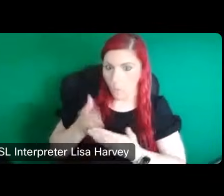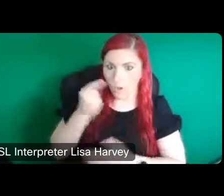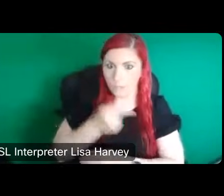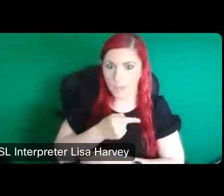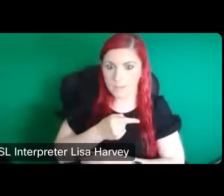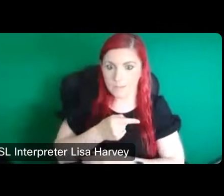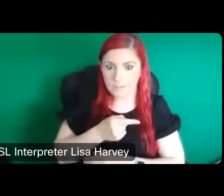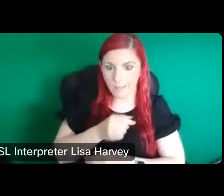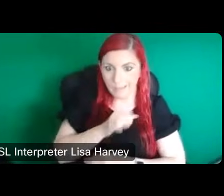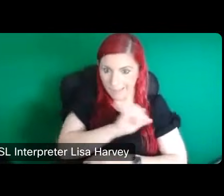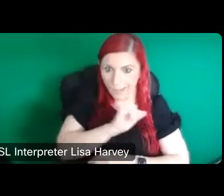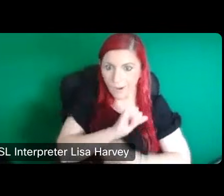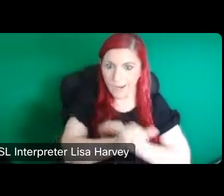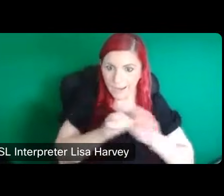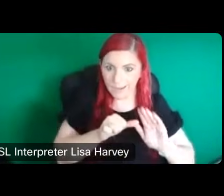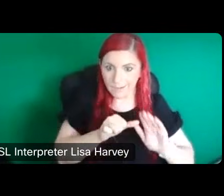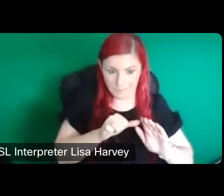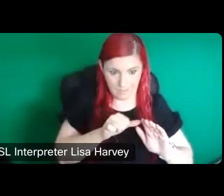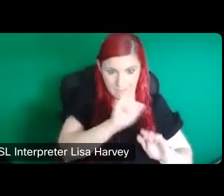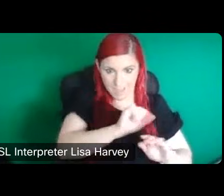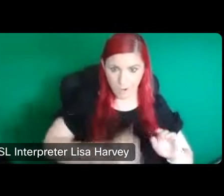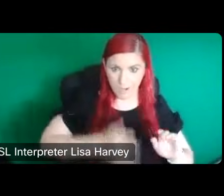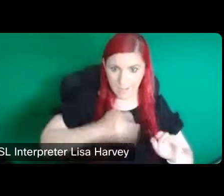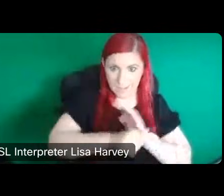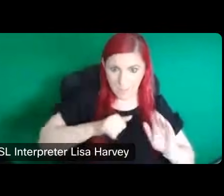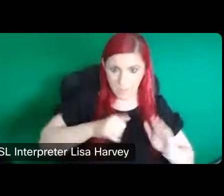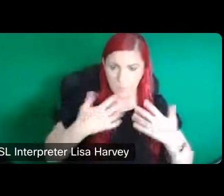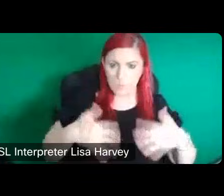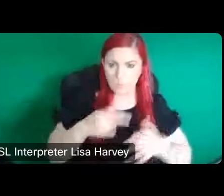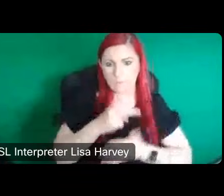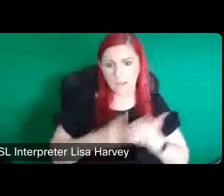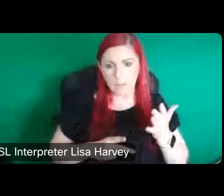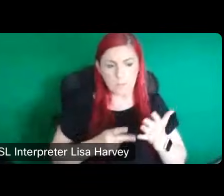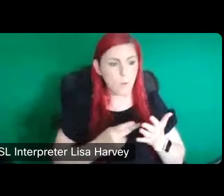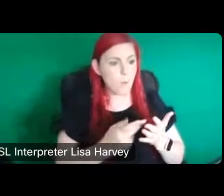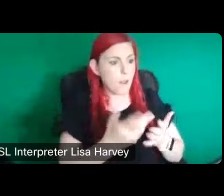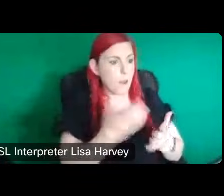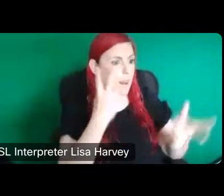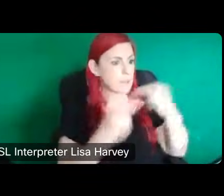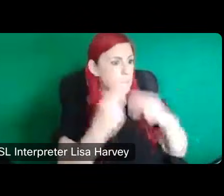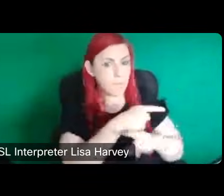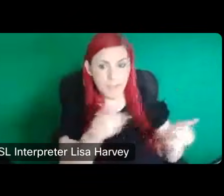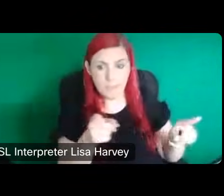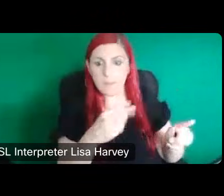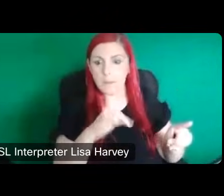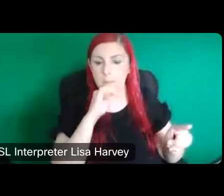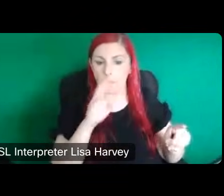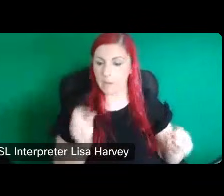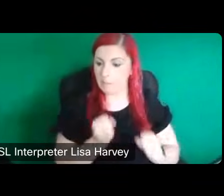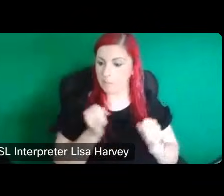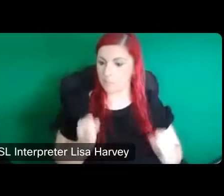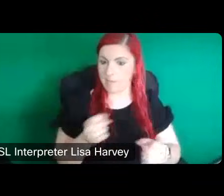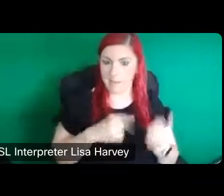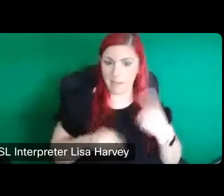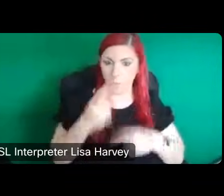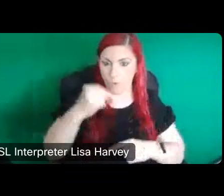lived experience is invaluable. By listening to the patient's and the relative's voice, we can strengthen our understanding of